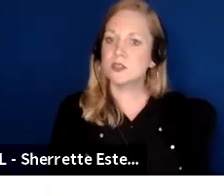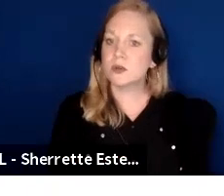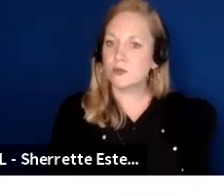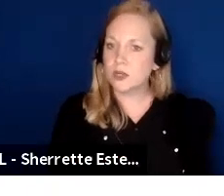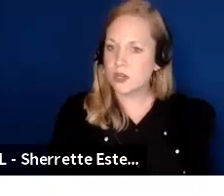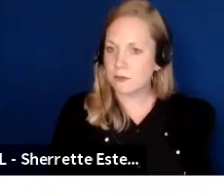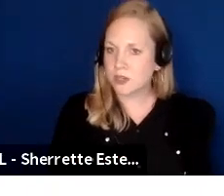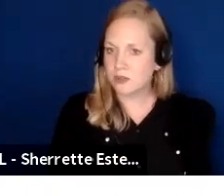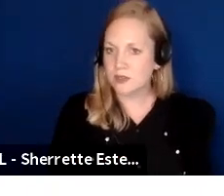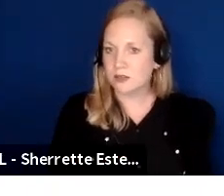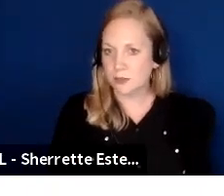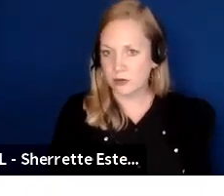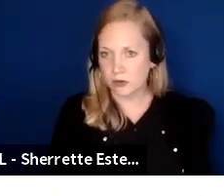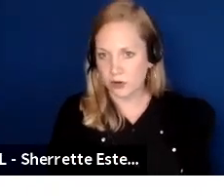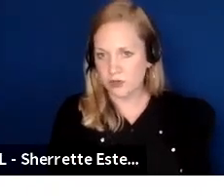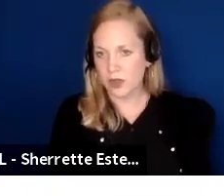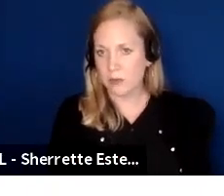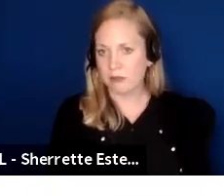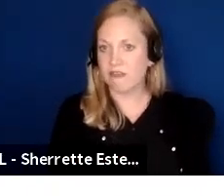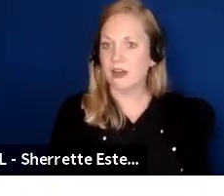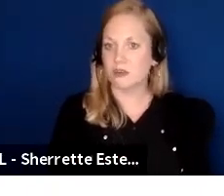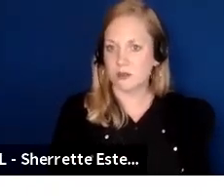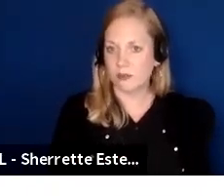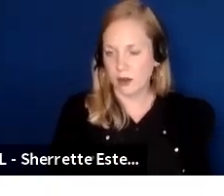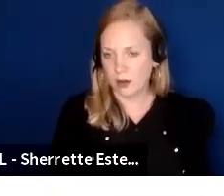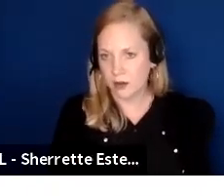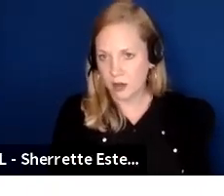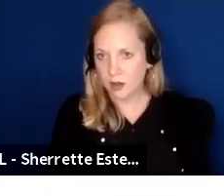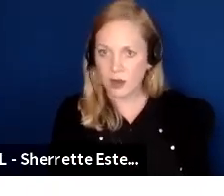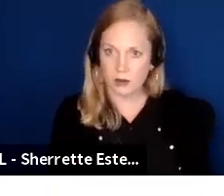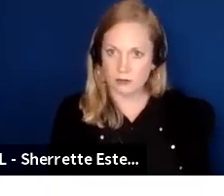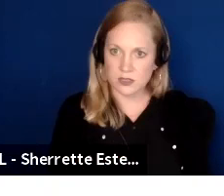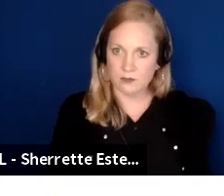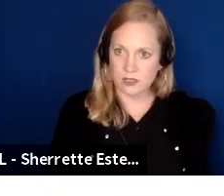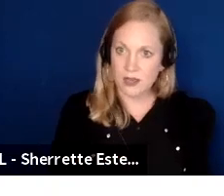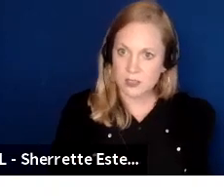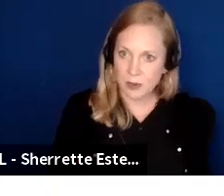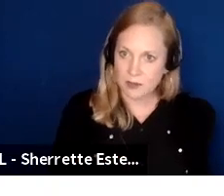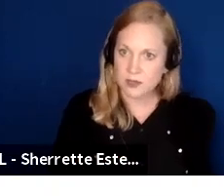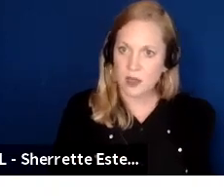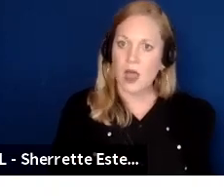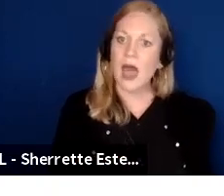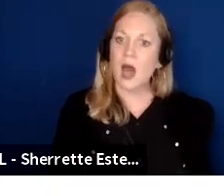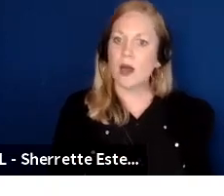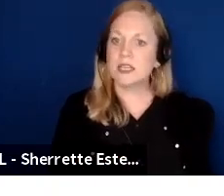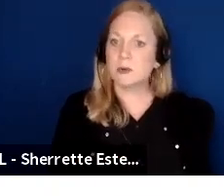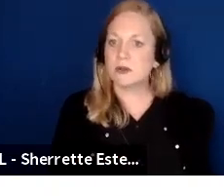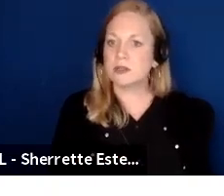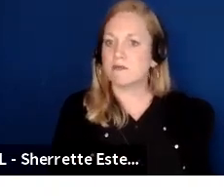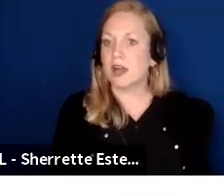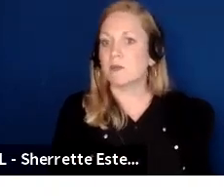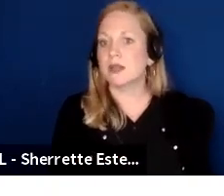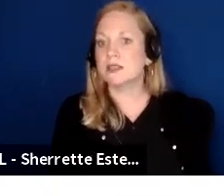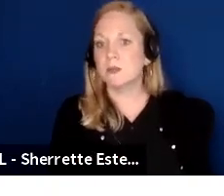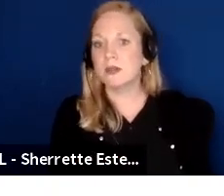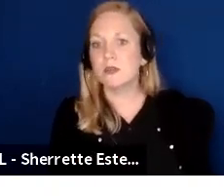So sensory reach, I mentioned this a little bit earlier as one of the main factors of the deaf design space. How I experience